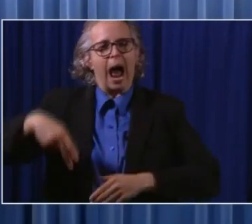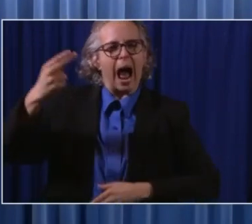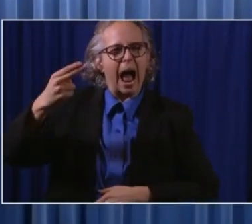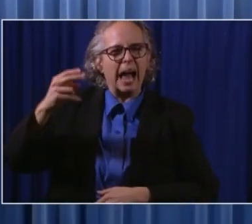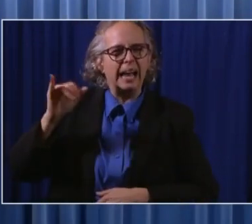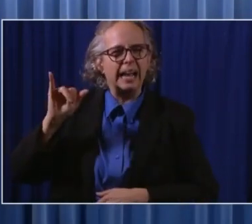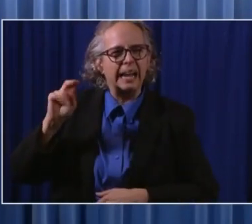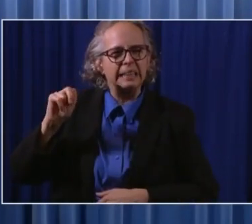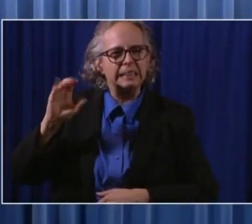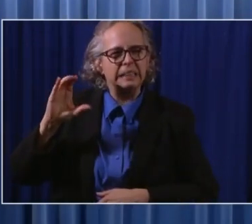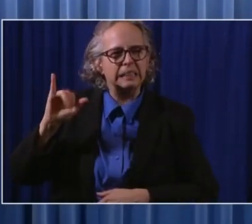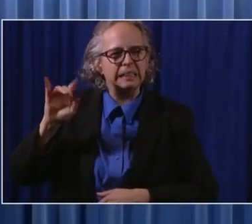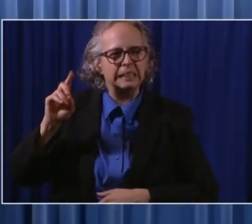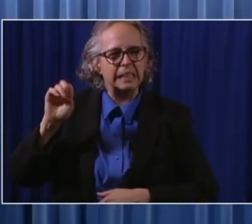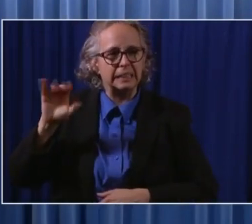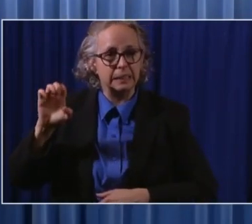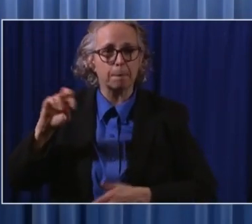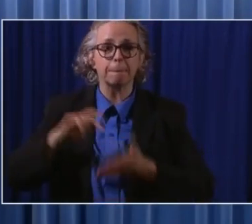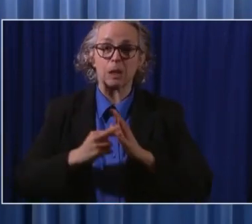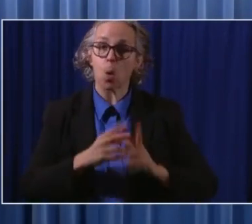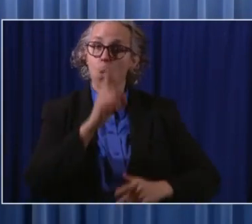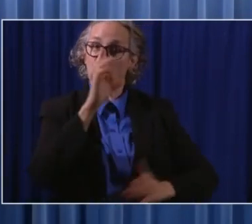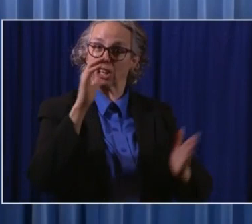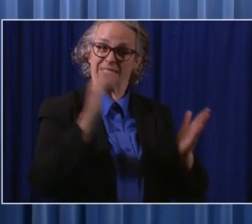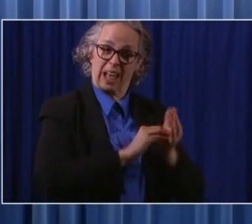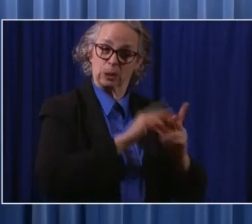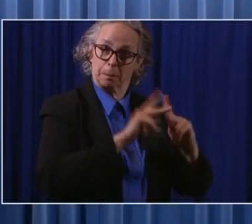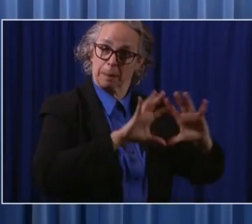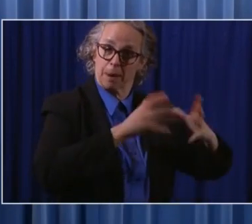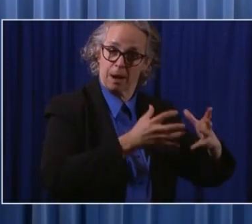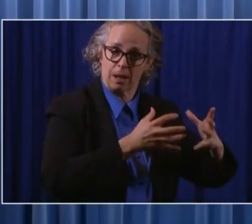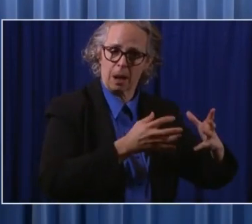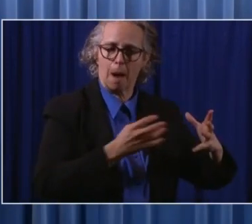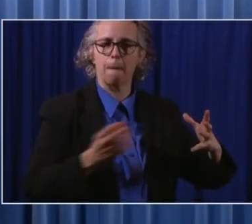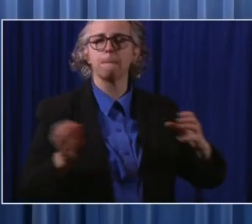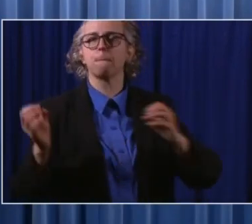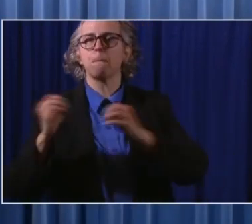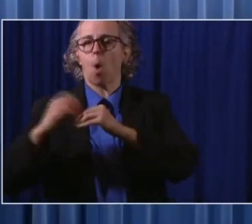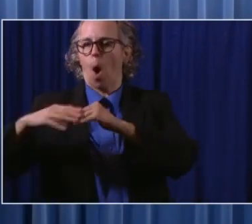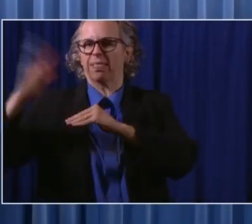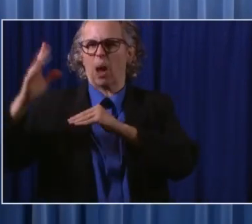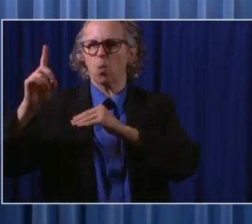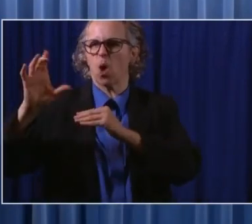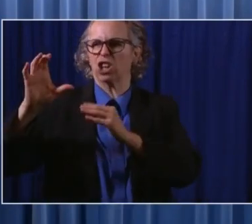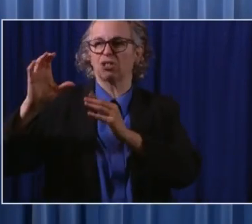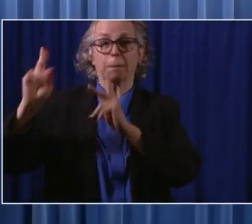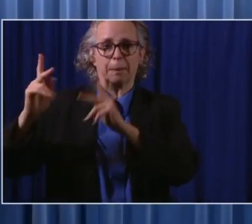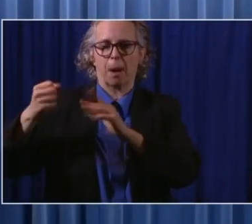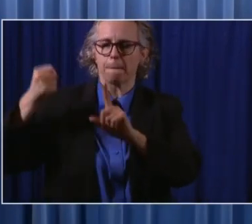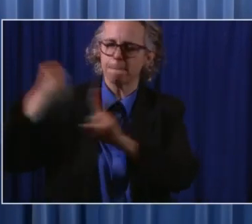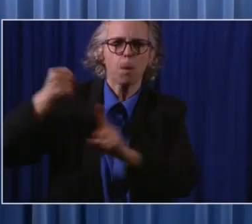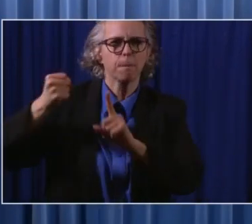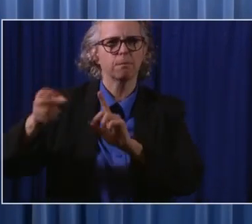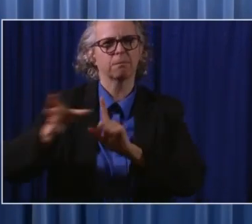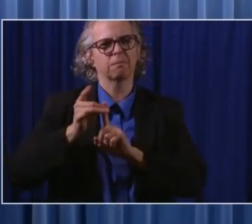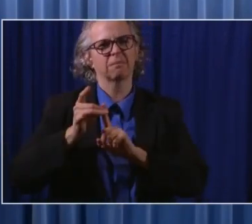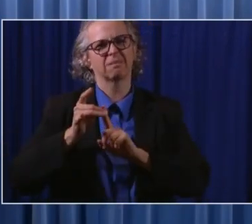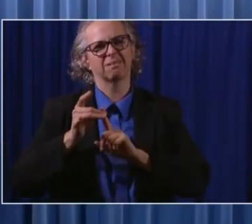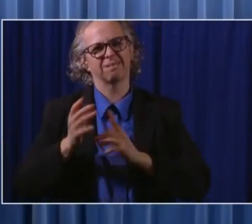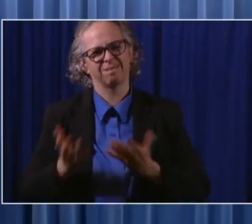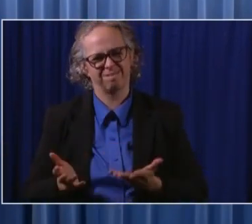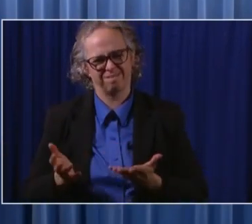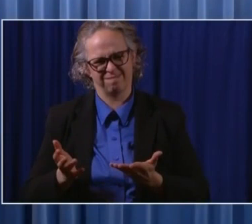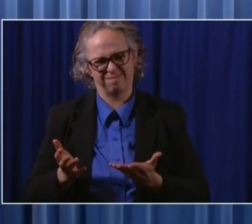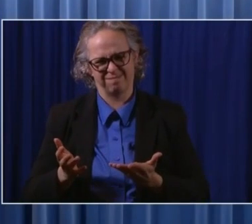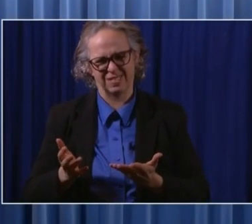residents over a 2-week period. Let's look at the counties of Allen, Cuyahoga, Erie, Fairfield, Franklin,